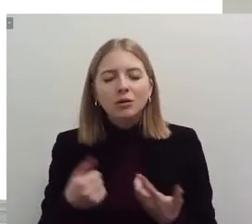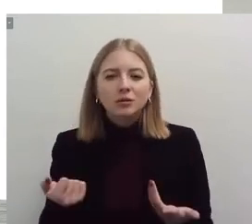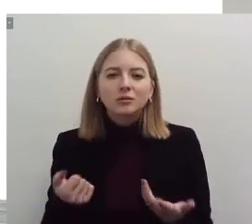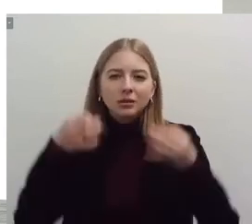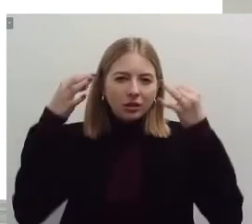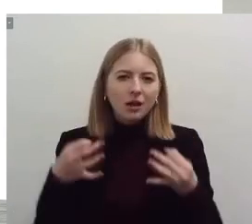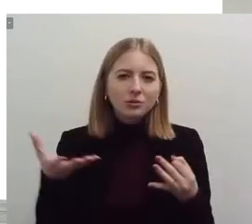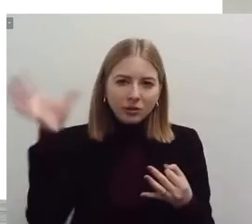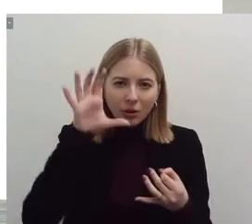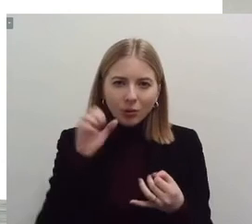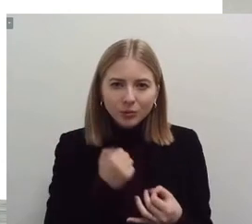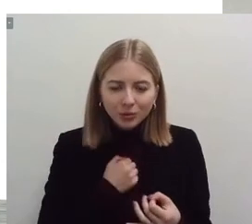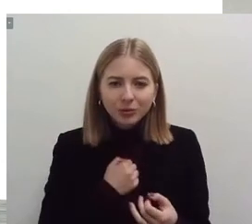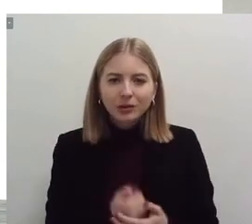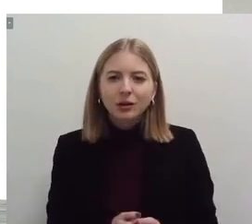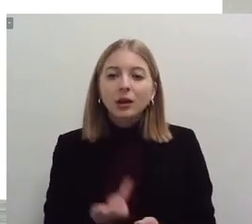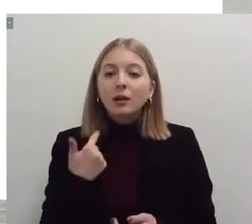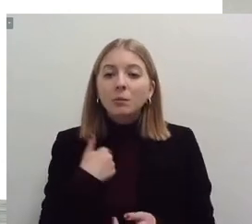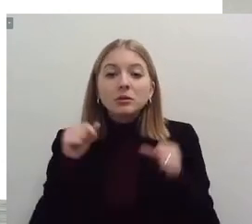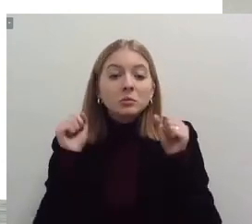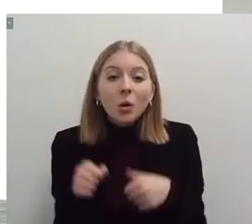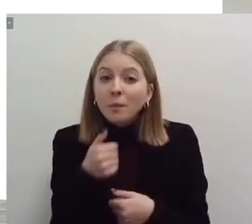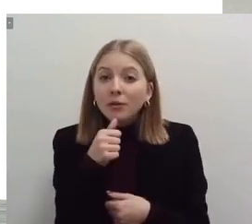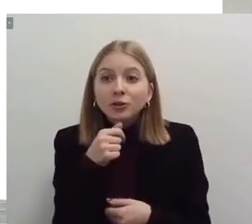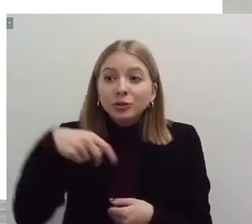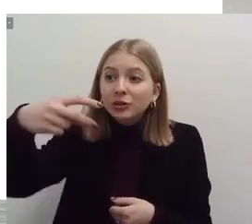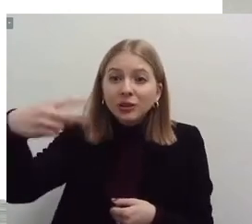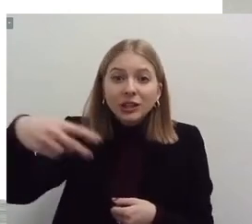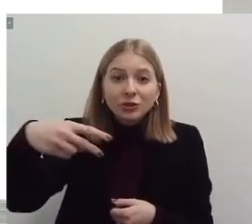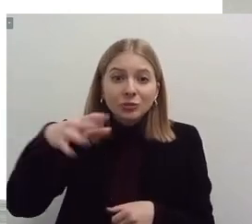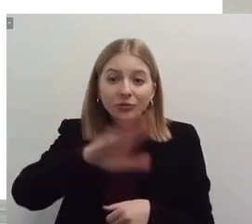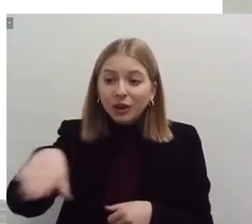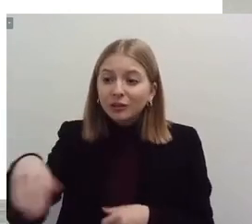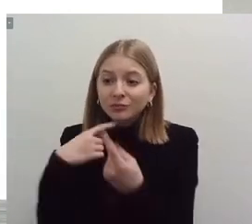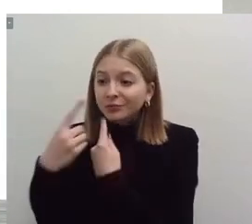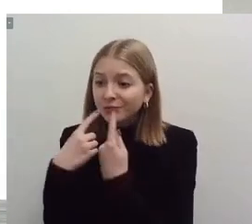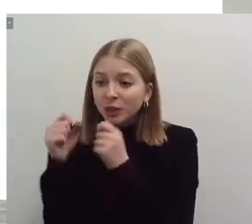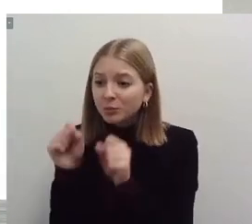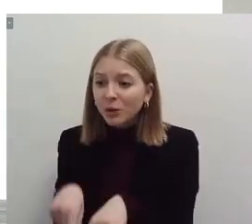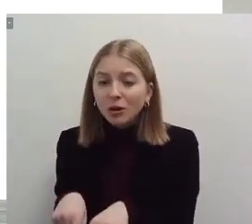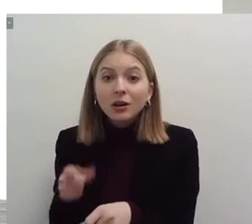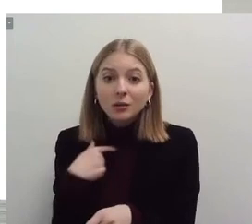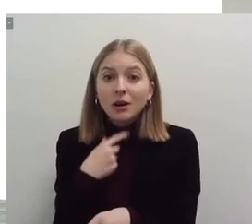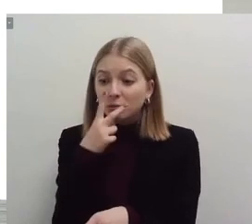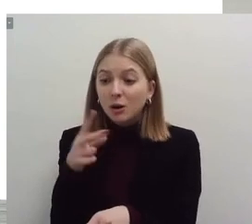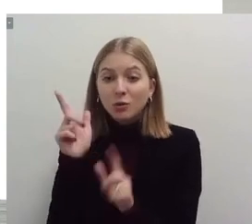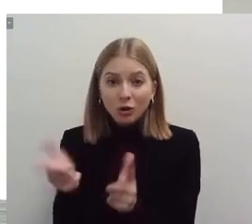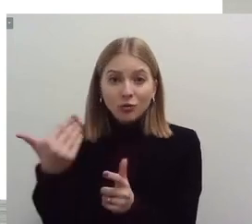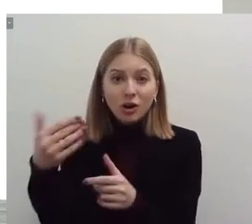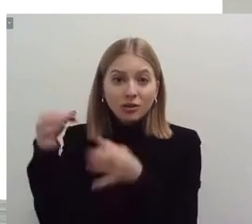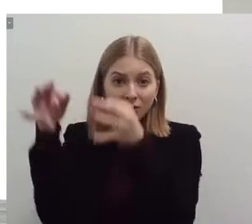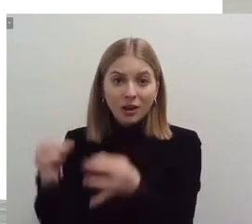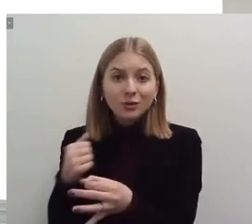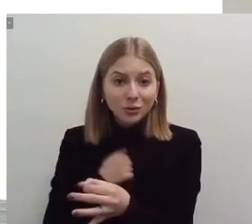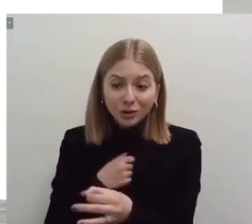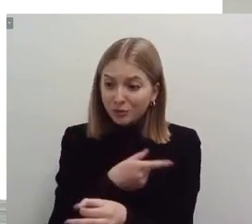and ask them if they have rights, they don't need to think about it for a second. Like, and most of them are just looking